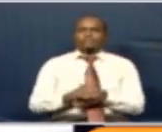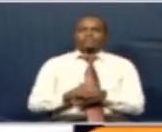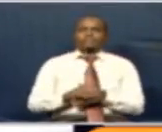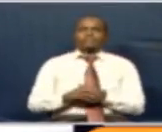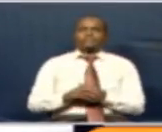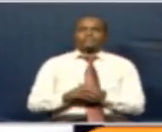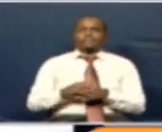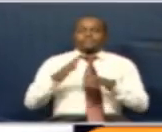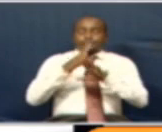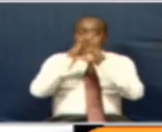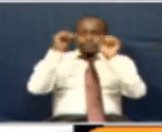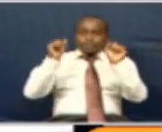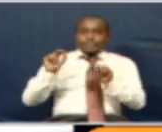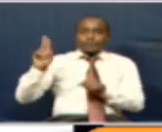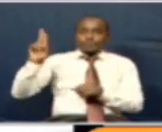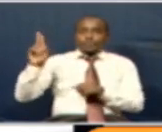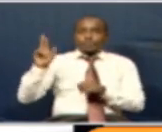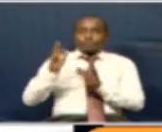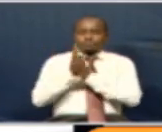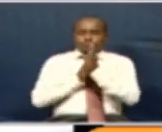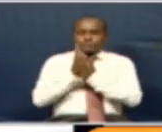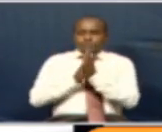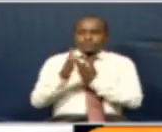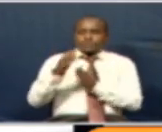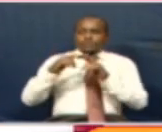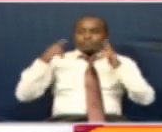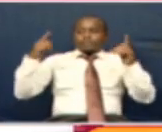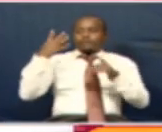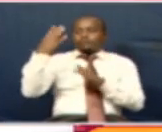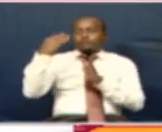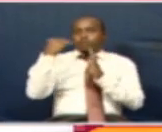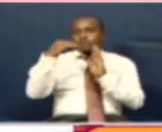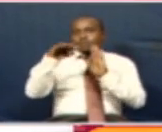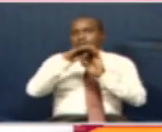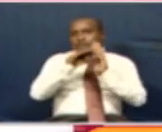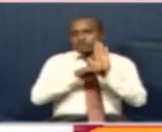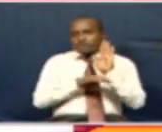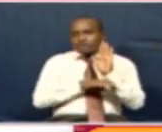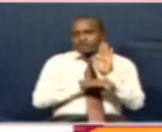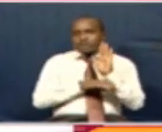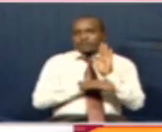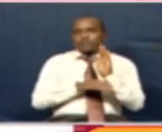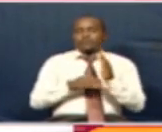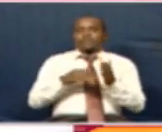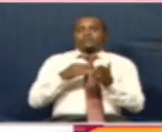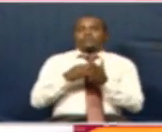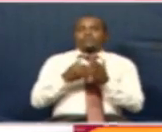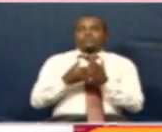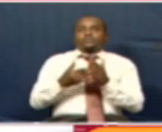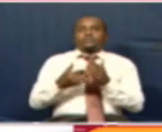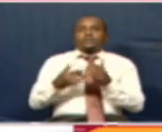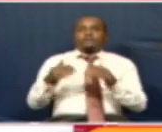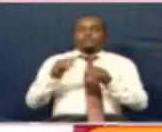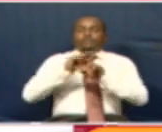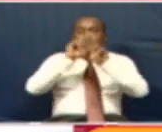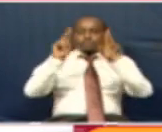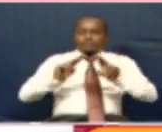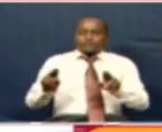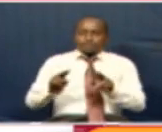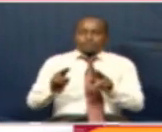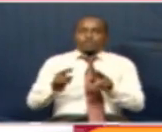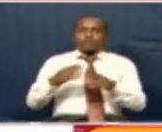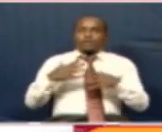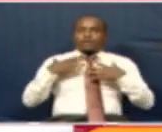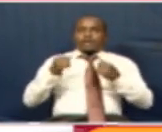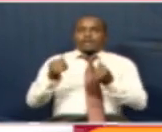use. President Kenyatta's ambitious Big Four agenda includes replacing patchwork coverage with universal health care, and